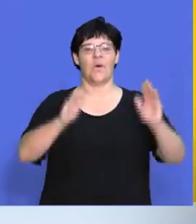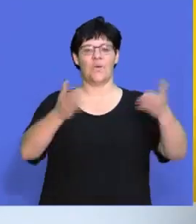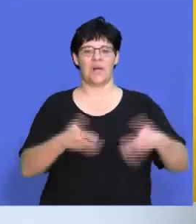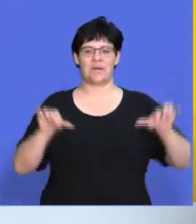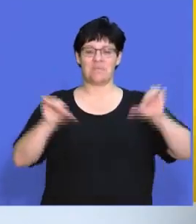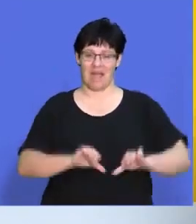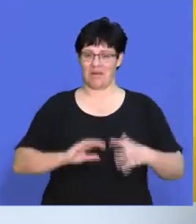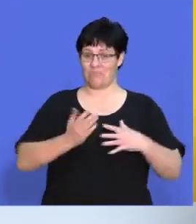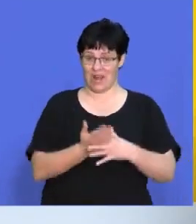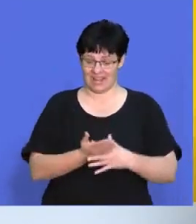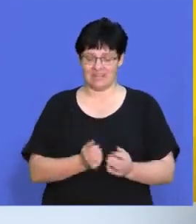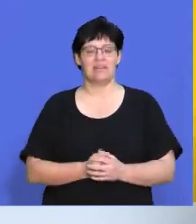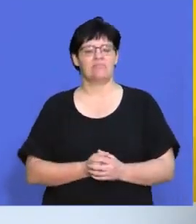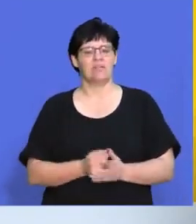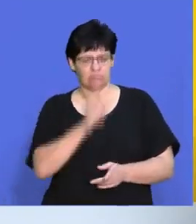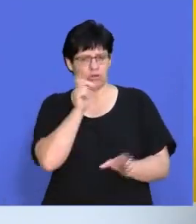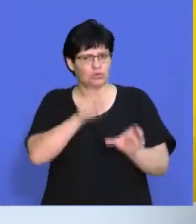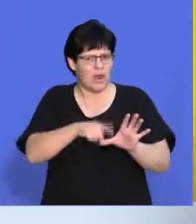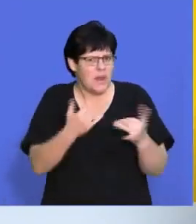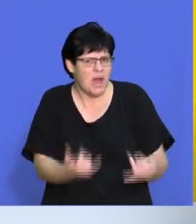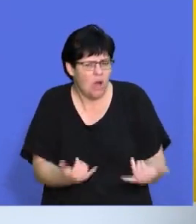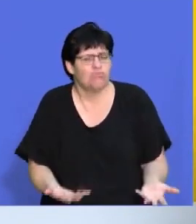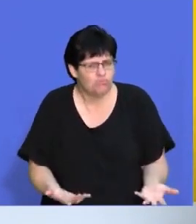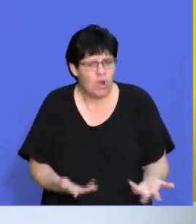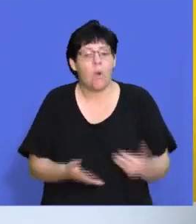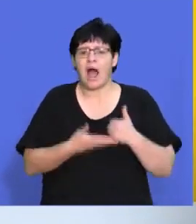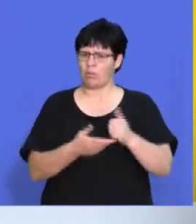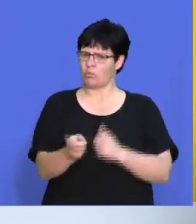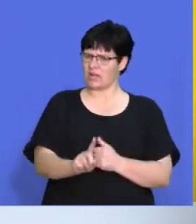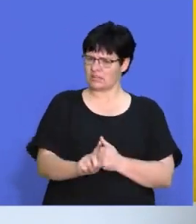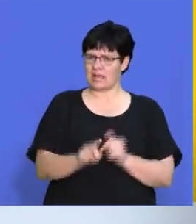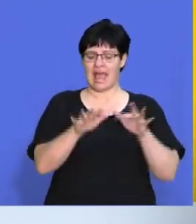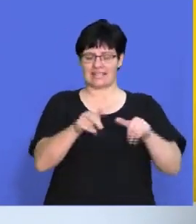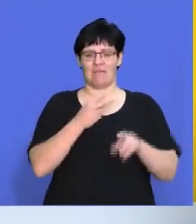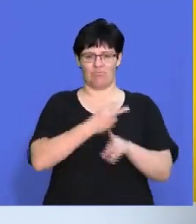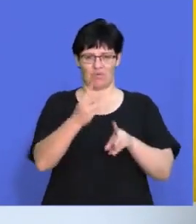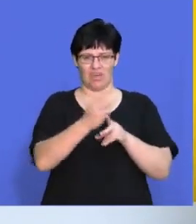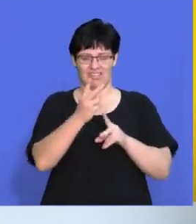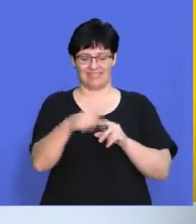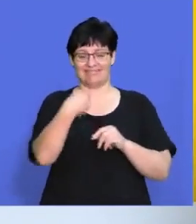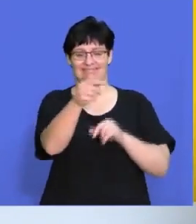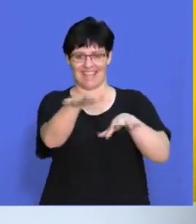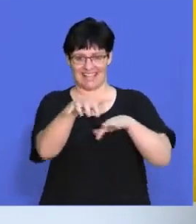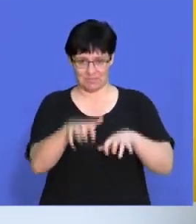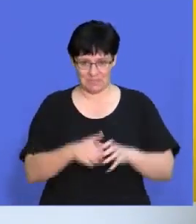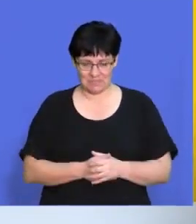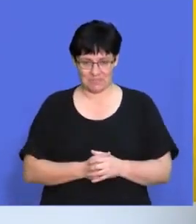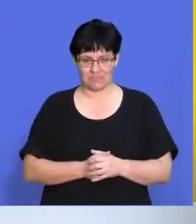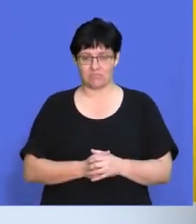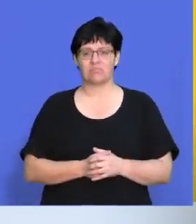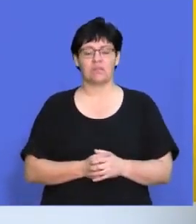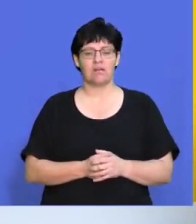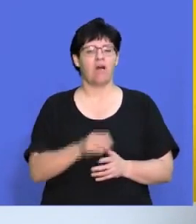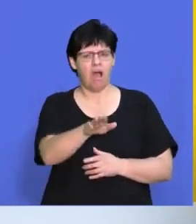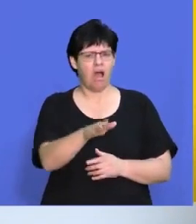Welcome back from the break, Matrix. If you've just joined us, we are assisting you with your exam prep to help with the upcoming exam. If